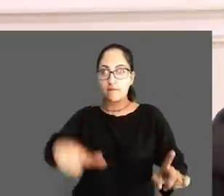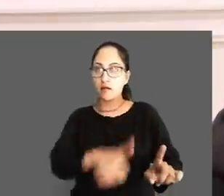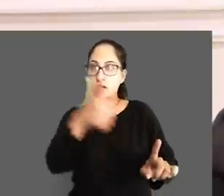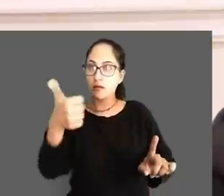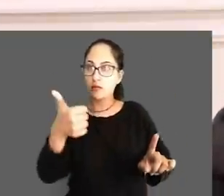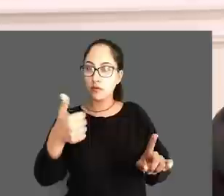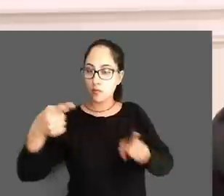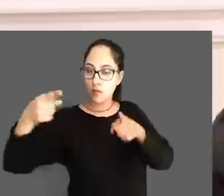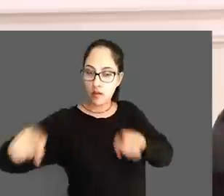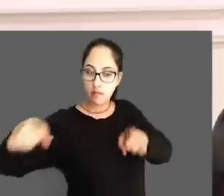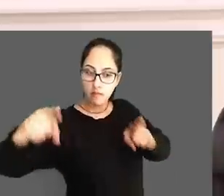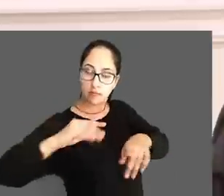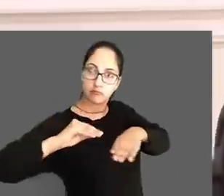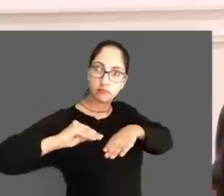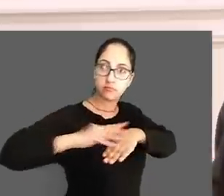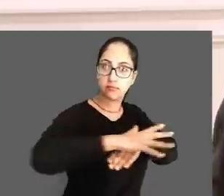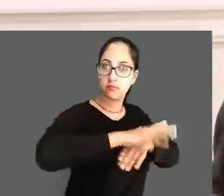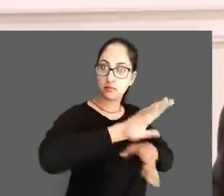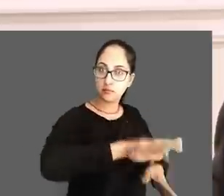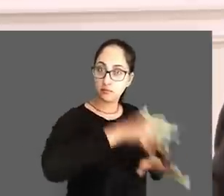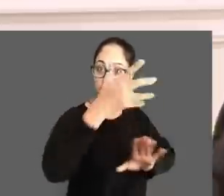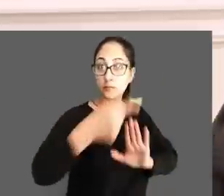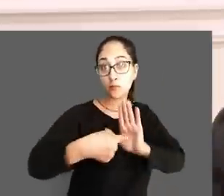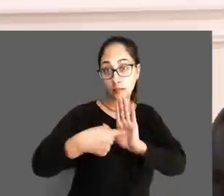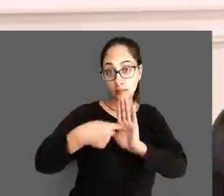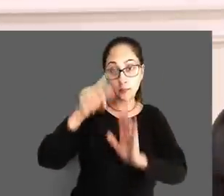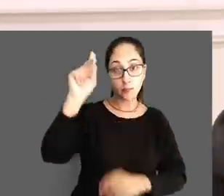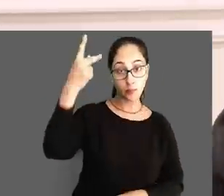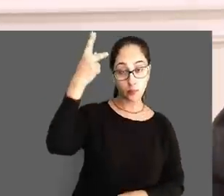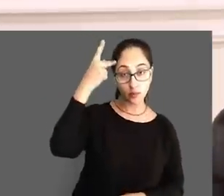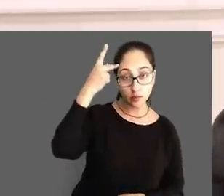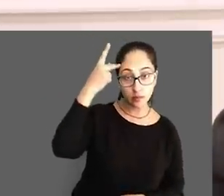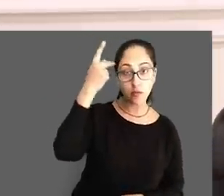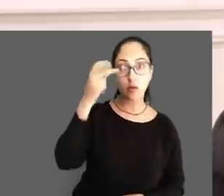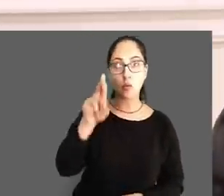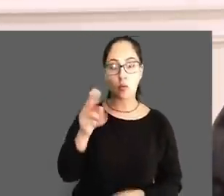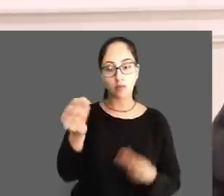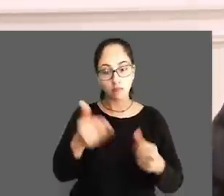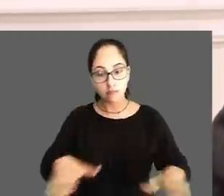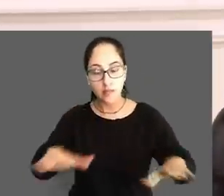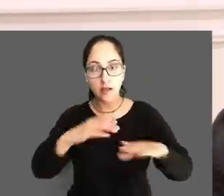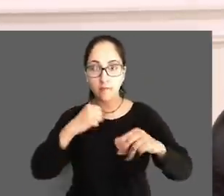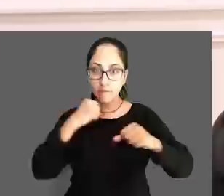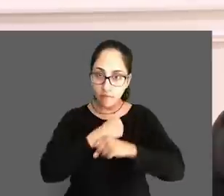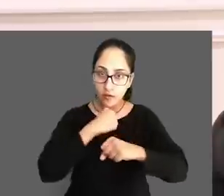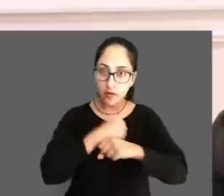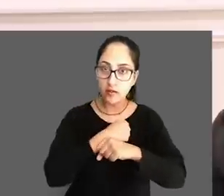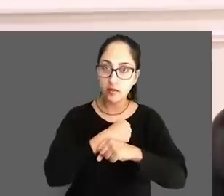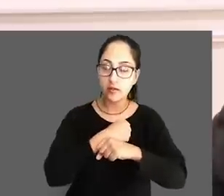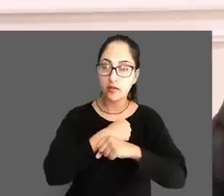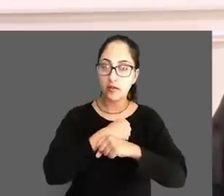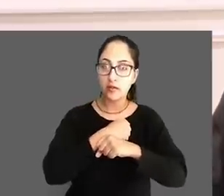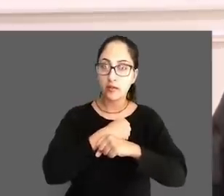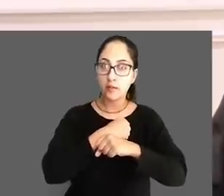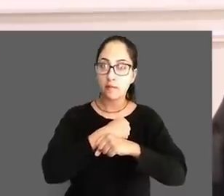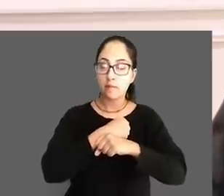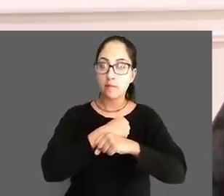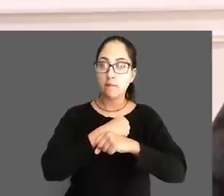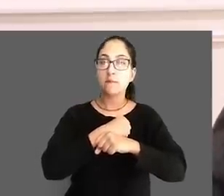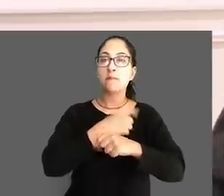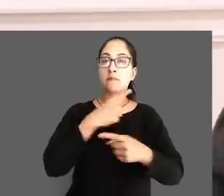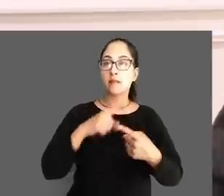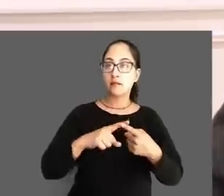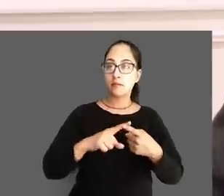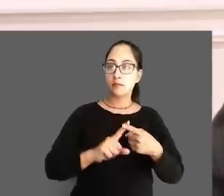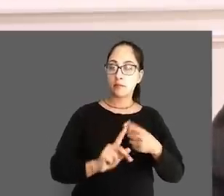situation. And then the faith itself is simply used to justify those acts when in fact they have